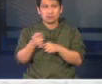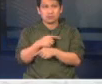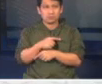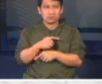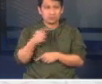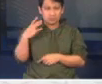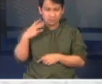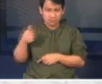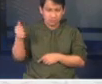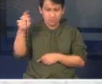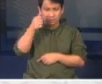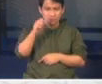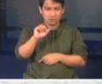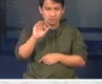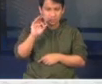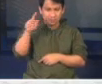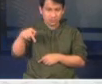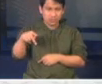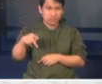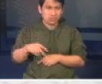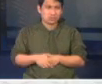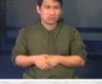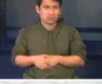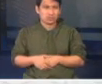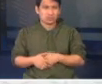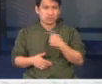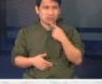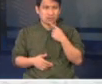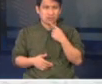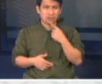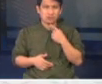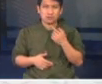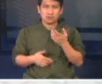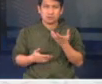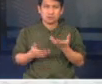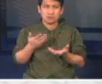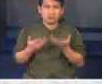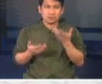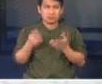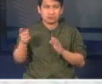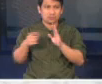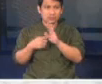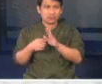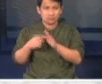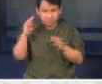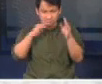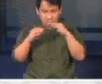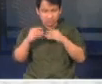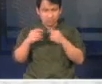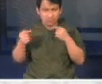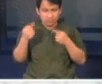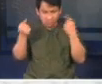chief no ng AFP? Eh samantalang ang tinitingnan ng problema natin at